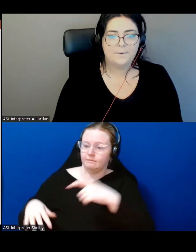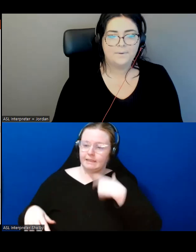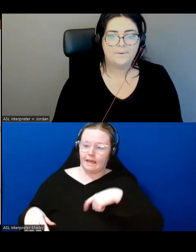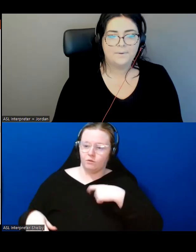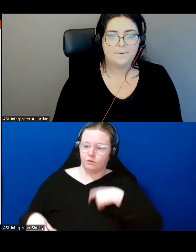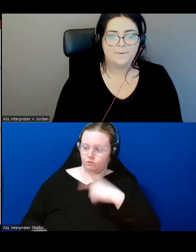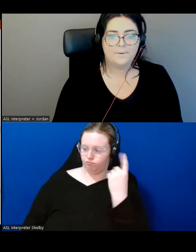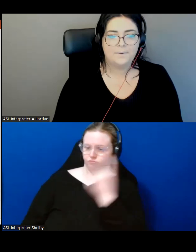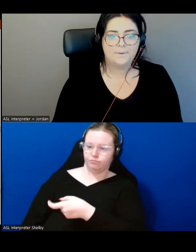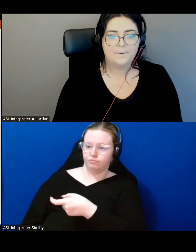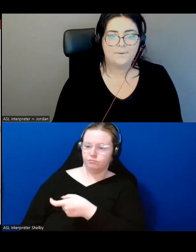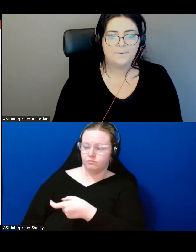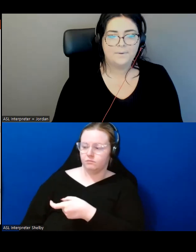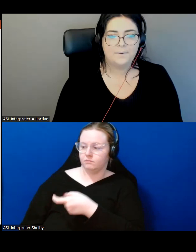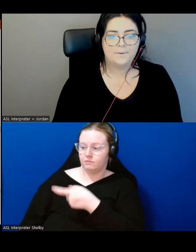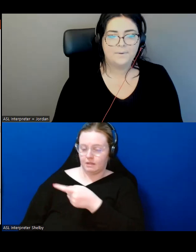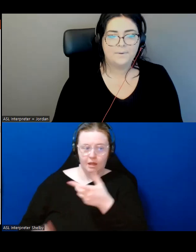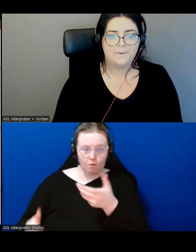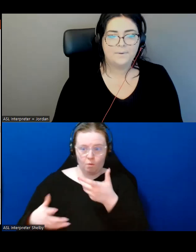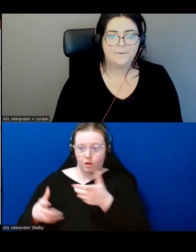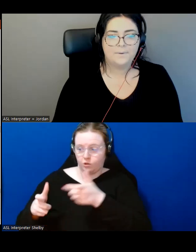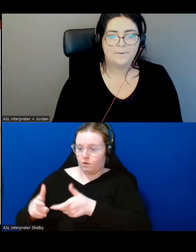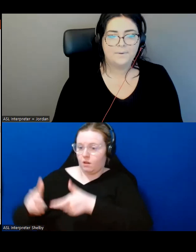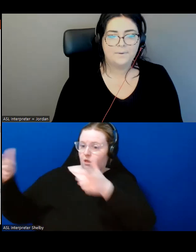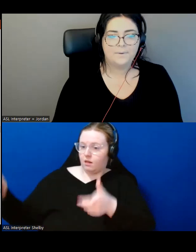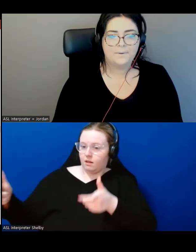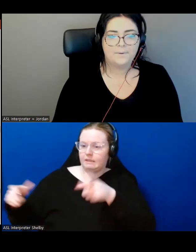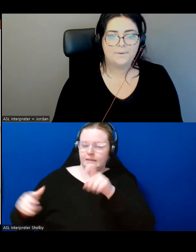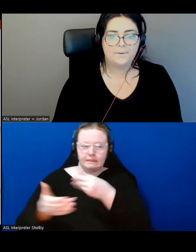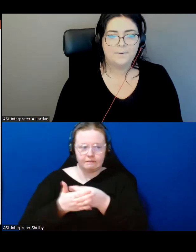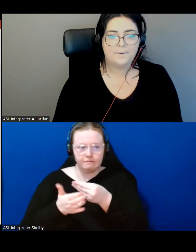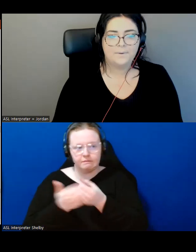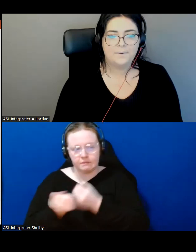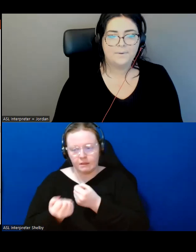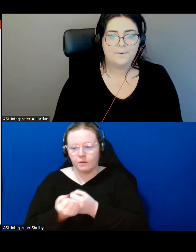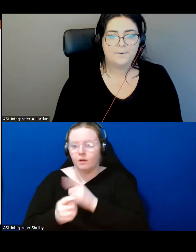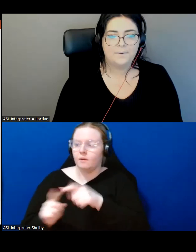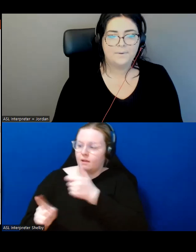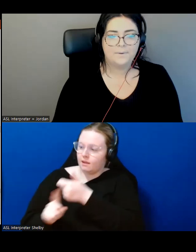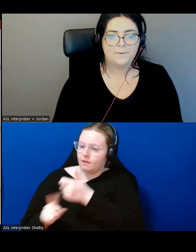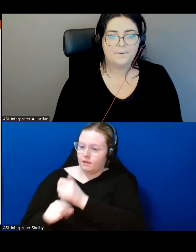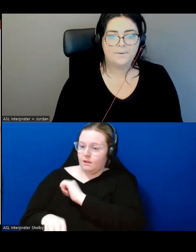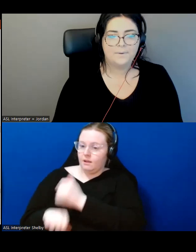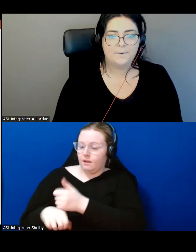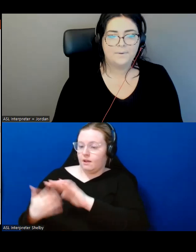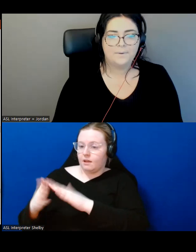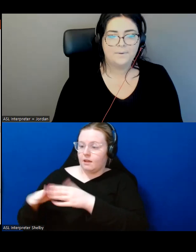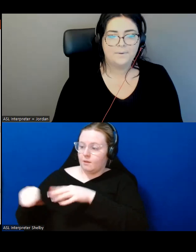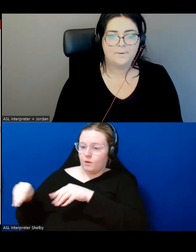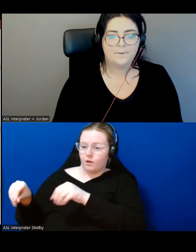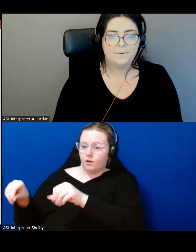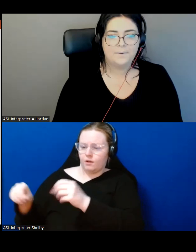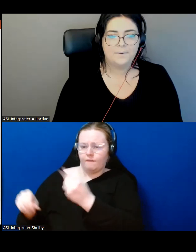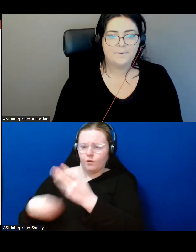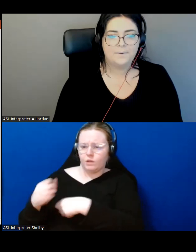they're looking for money to expand this year, but they've been doing their community garden for a couple of years now. So they've